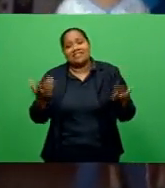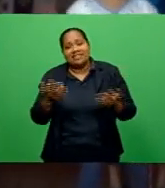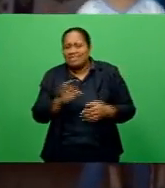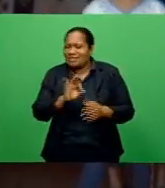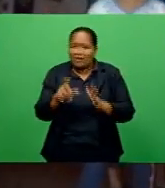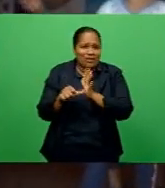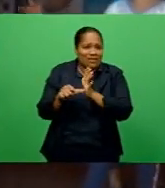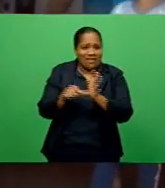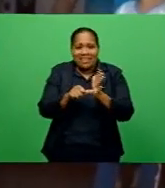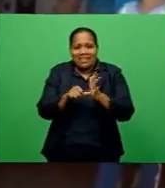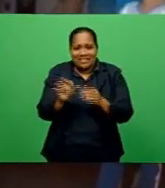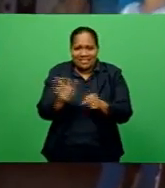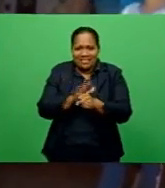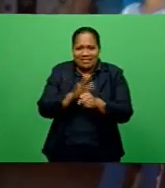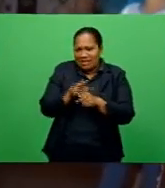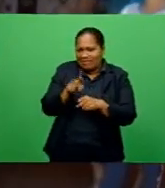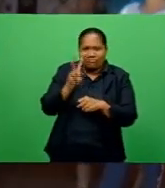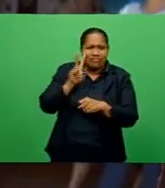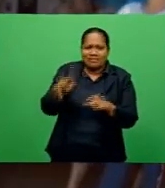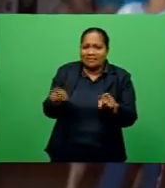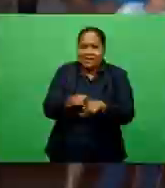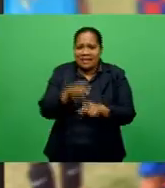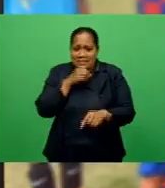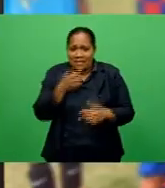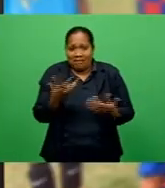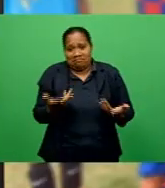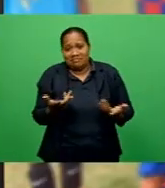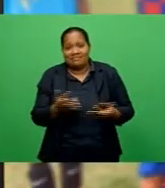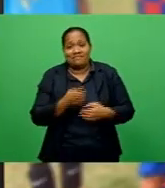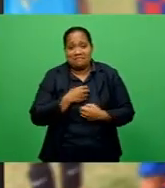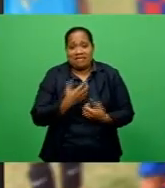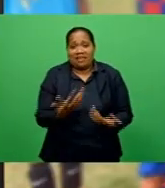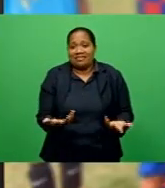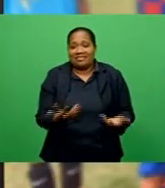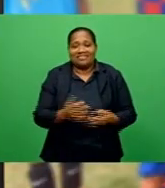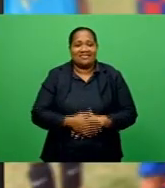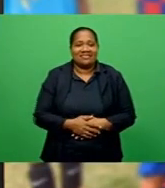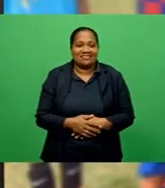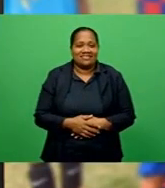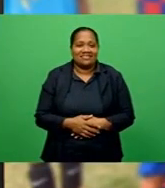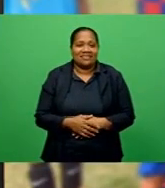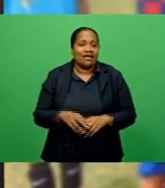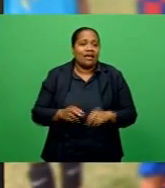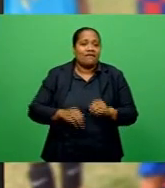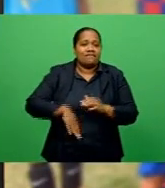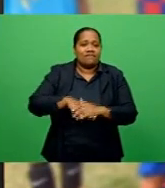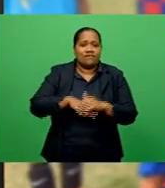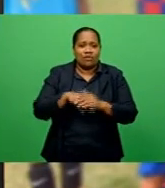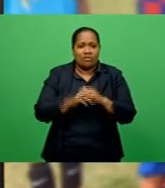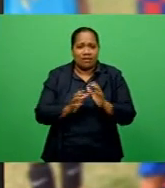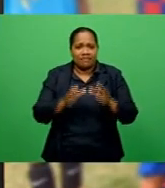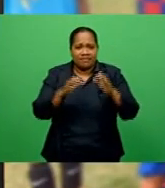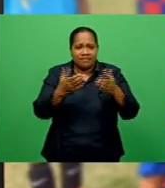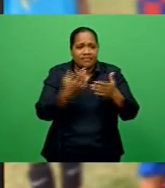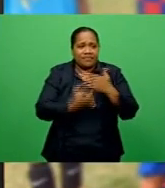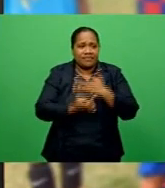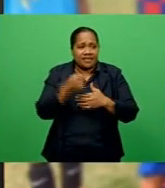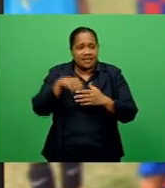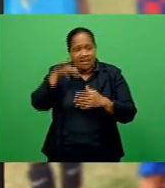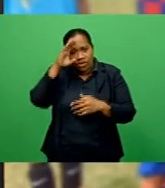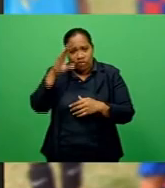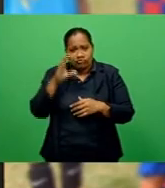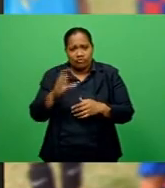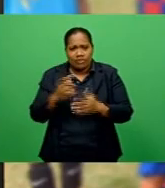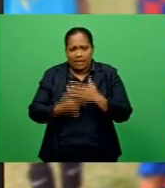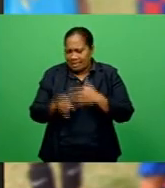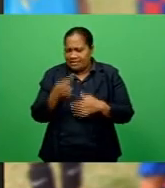make you look like a man. So it's amazing. A football academy director in the country believes basic technique is lacking in